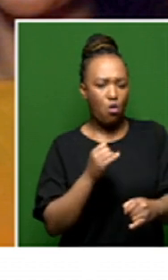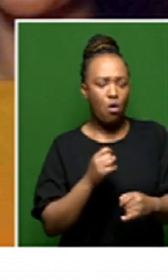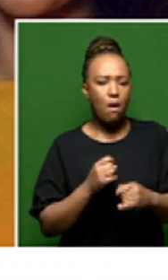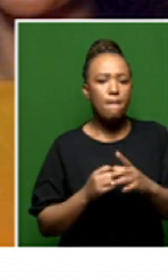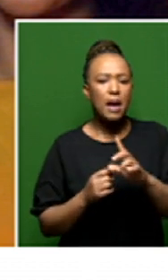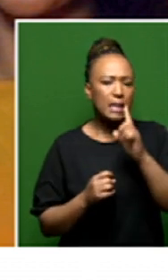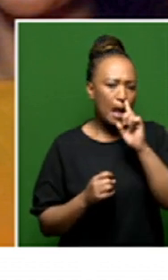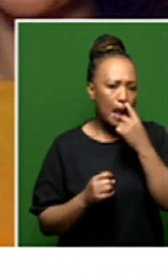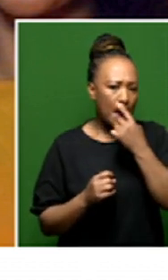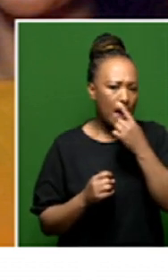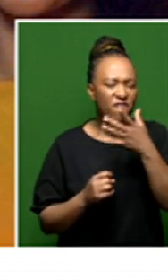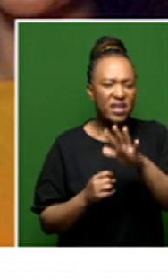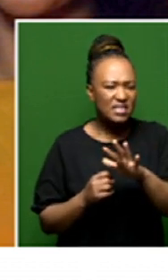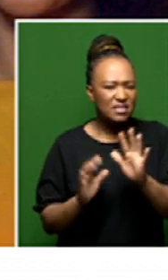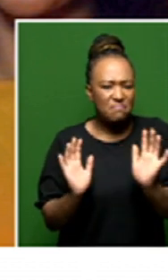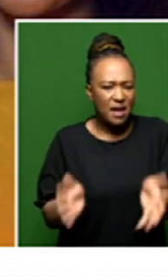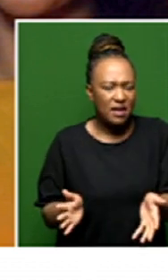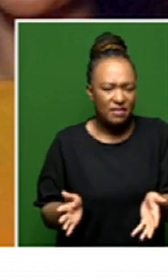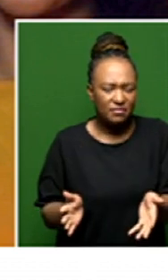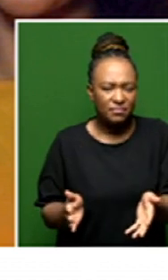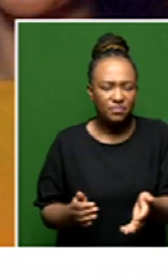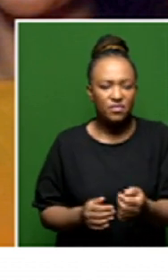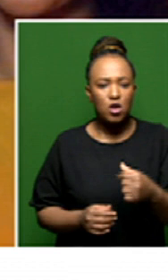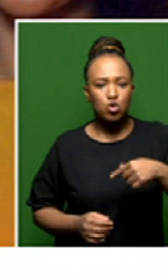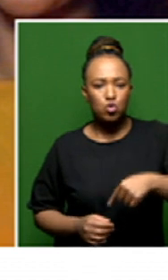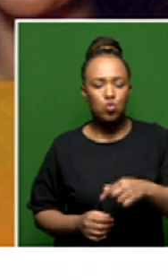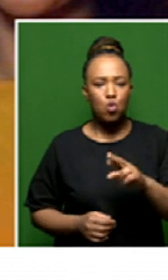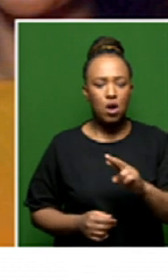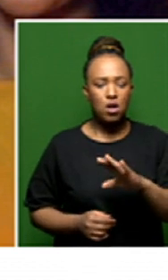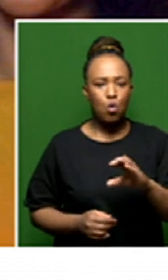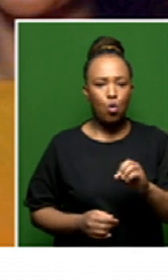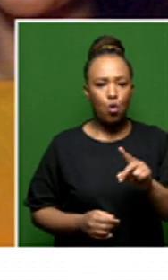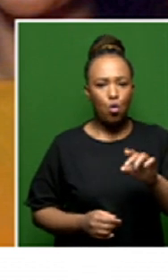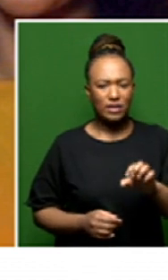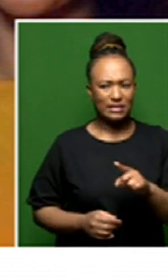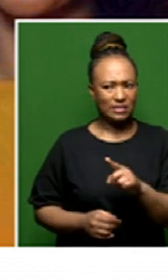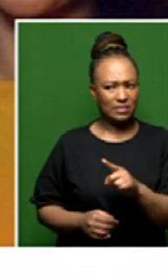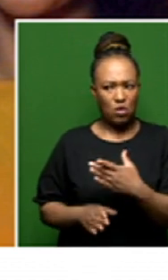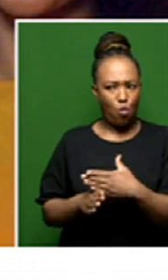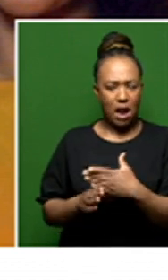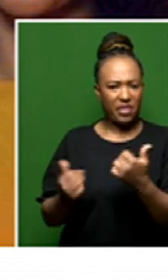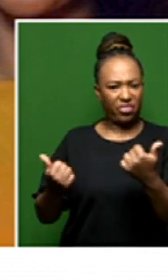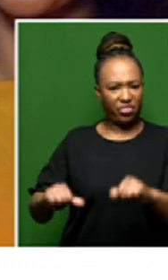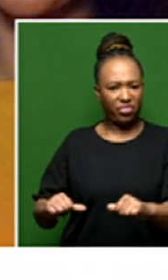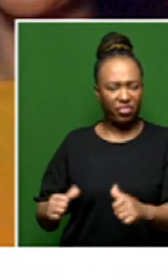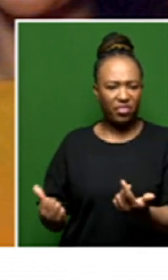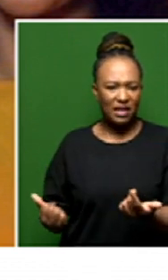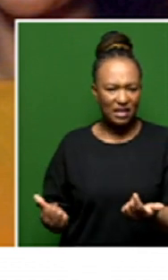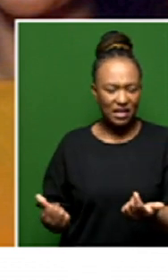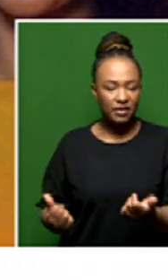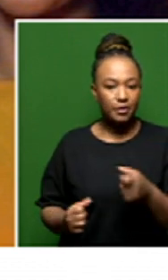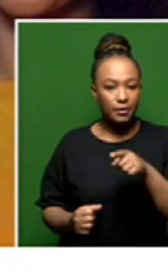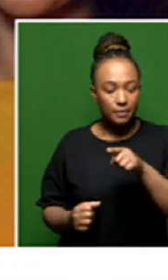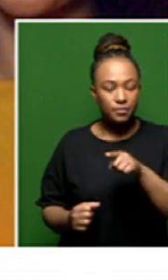was taken. The QR code on the test itself does not work. So even